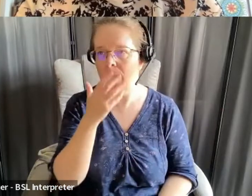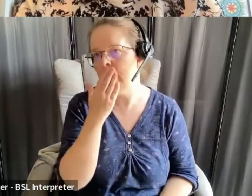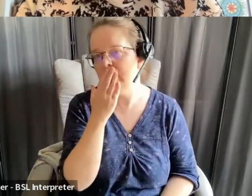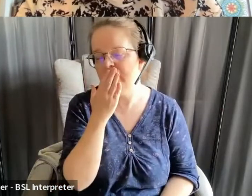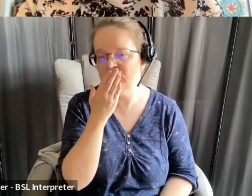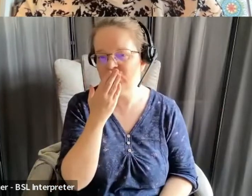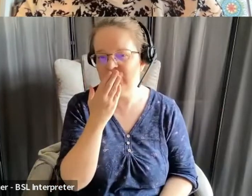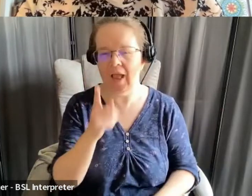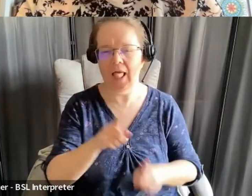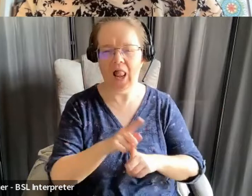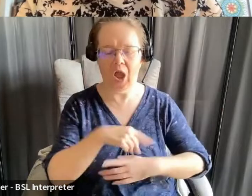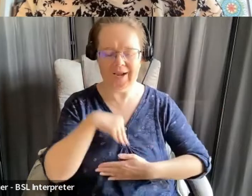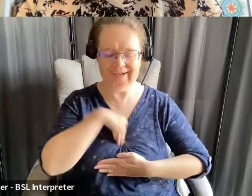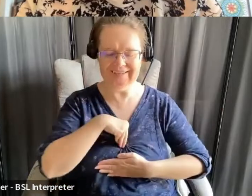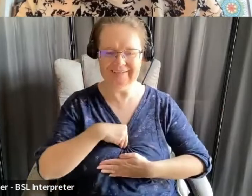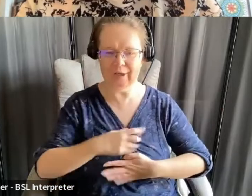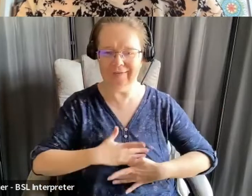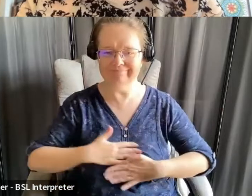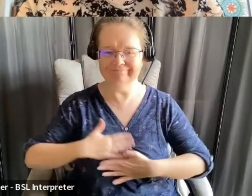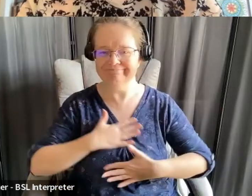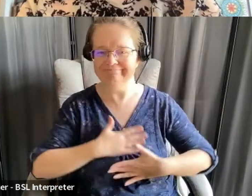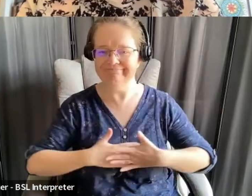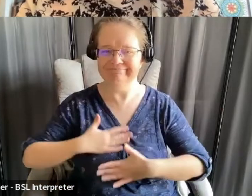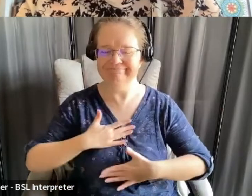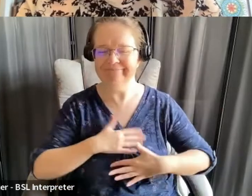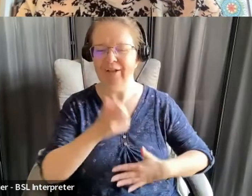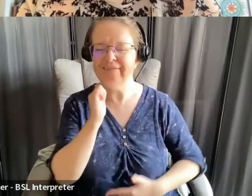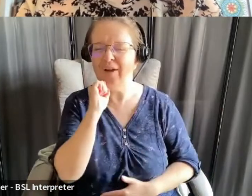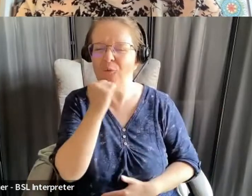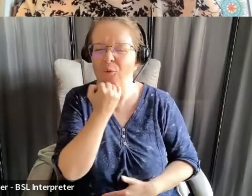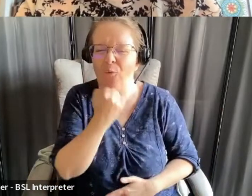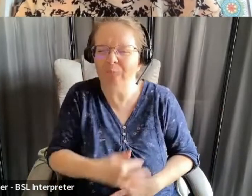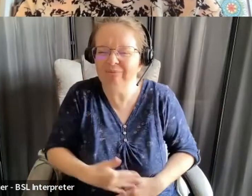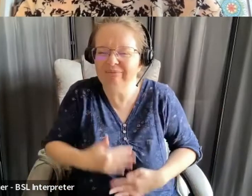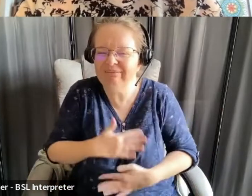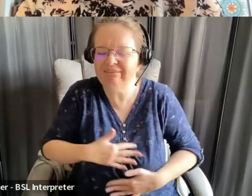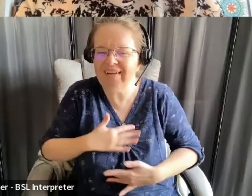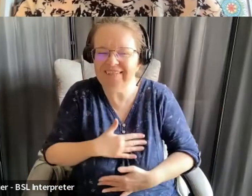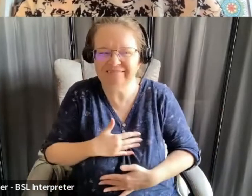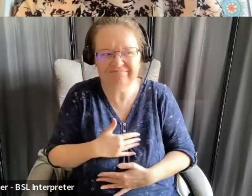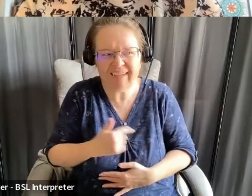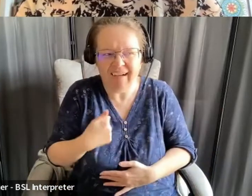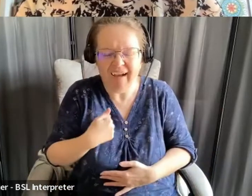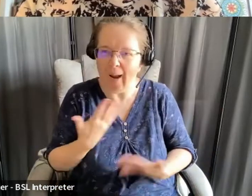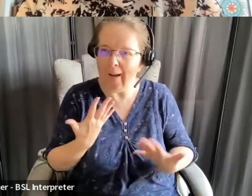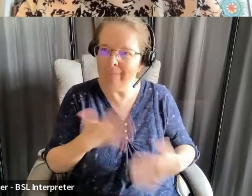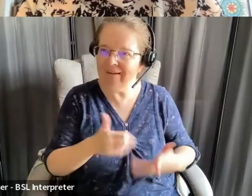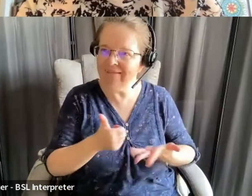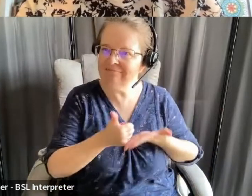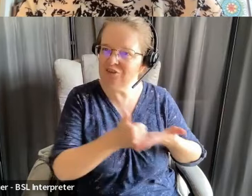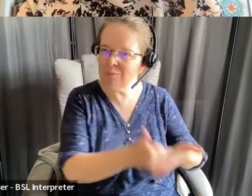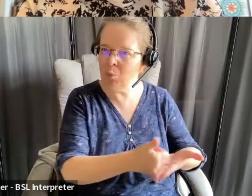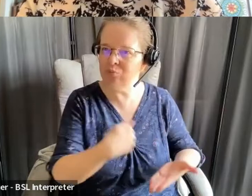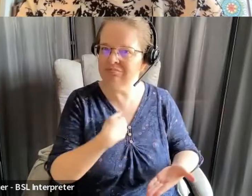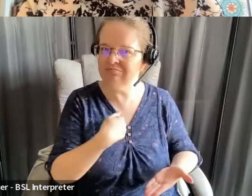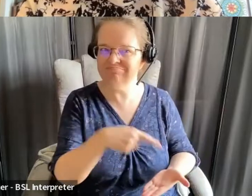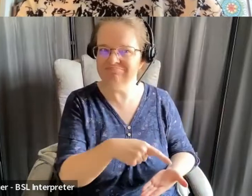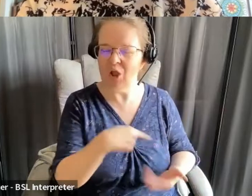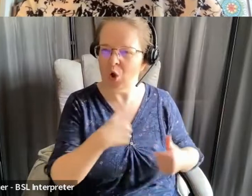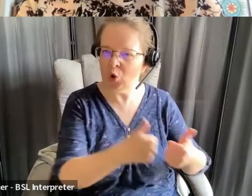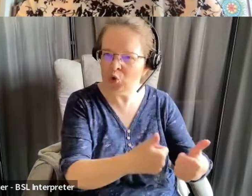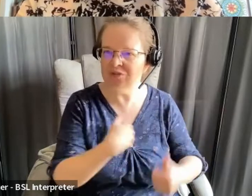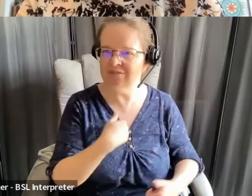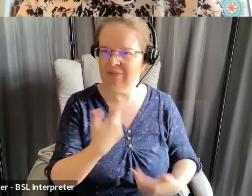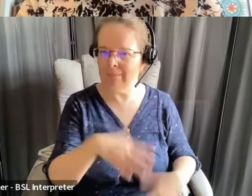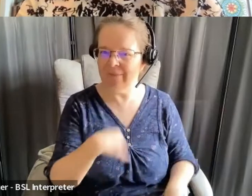warm, fuzzy feeling that you get from, you know, just, I've done something good, I've done something useful, and I've made a difference,